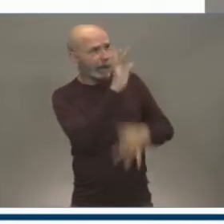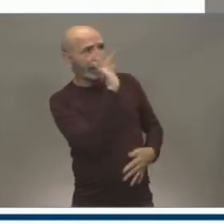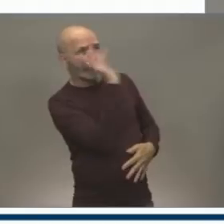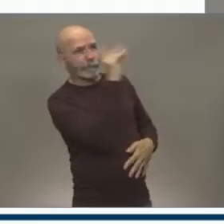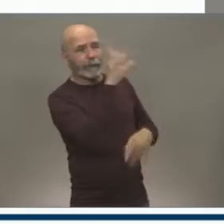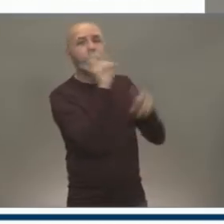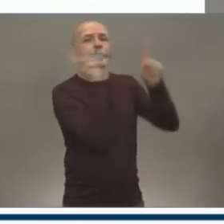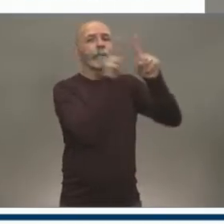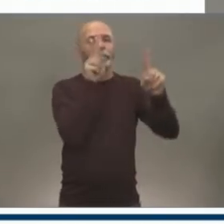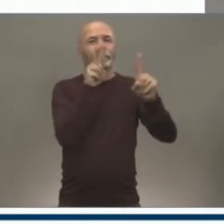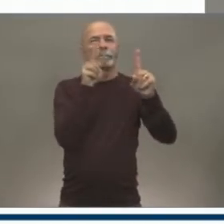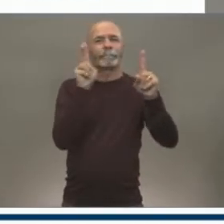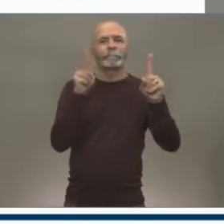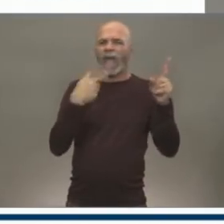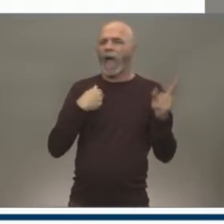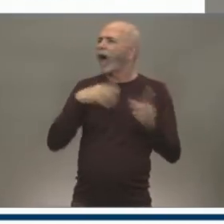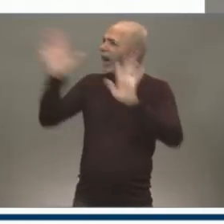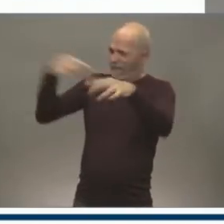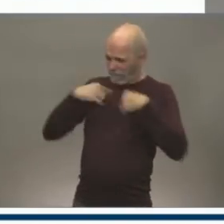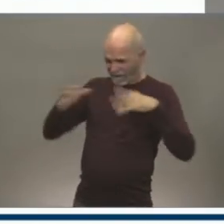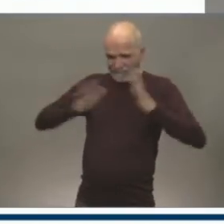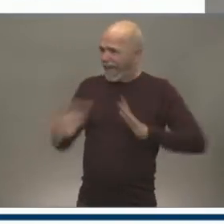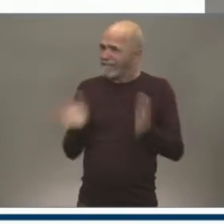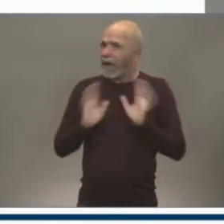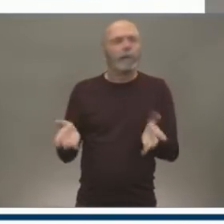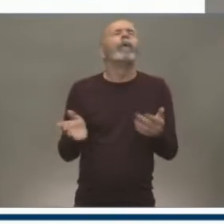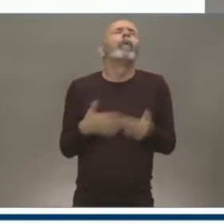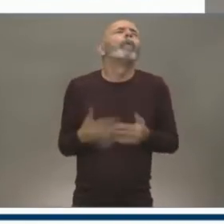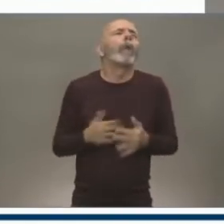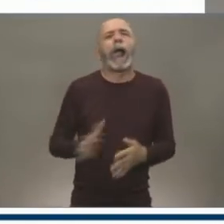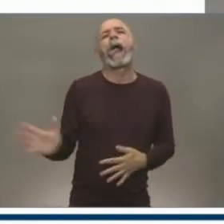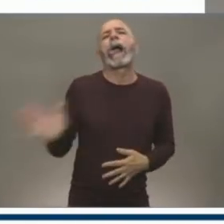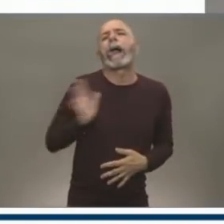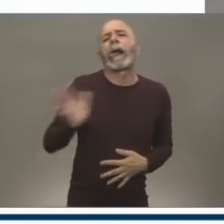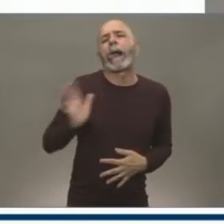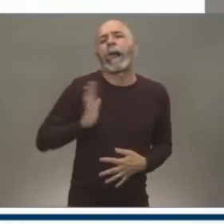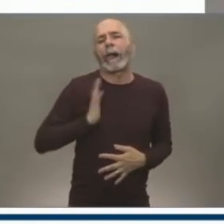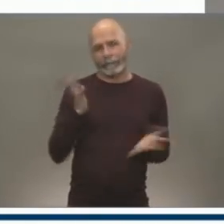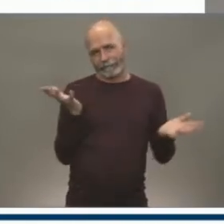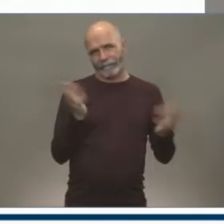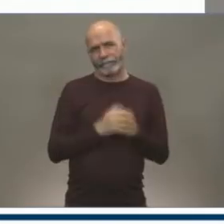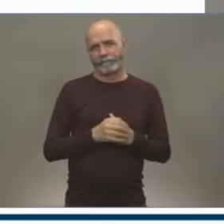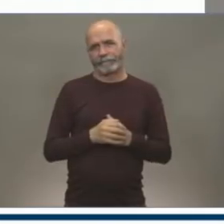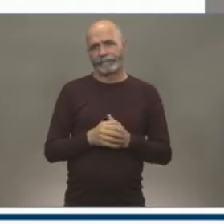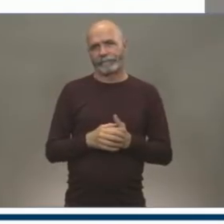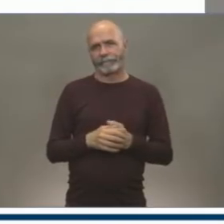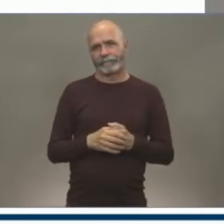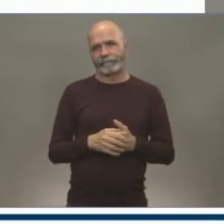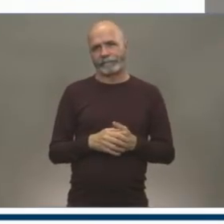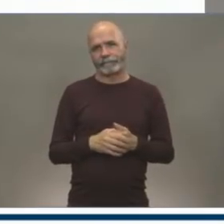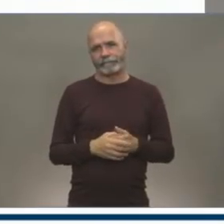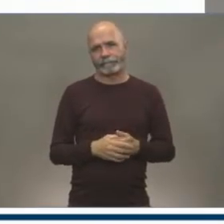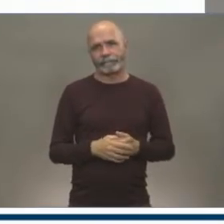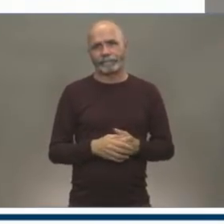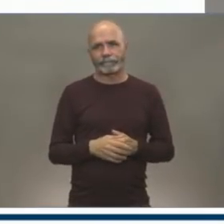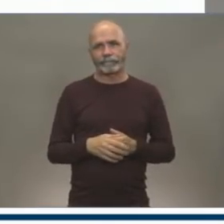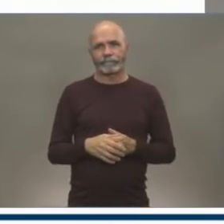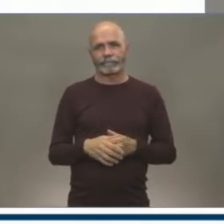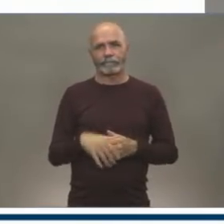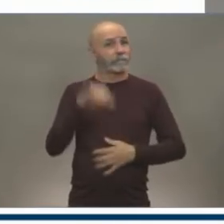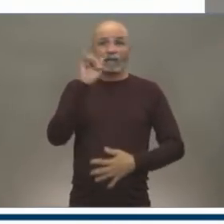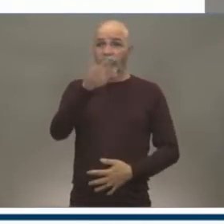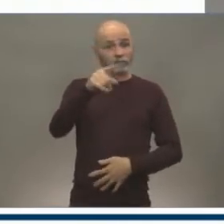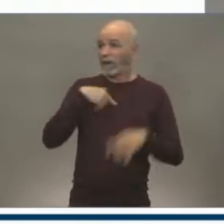symptoms. If you're one of the people on that list, if you're responding not to our general call, but if you're